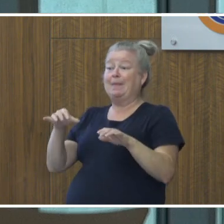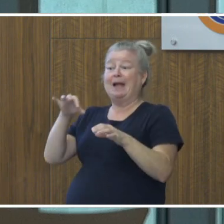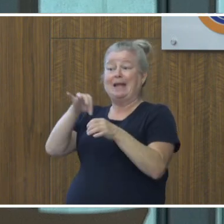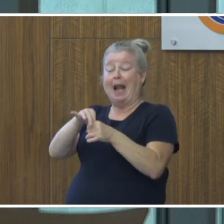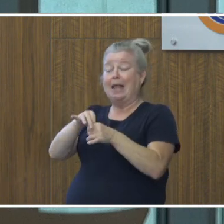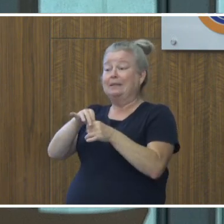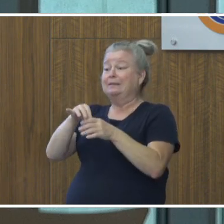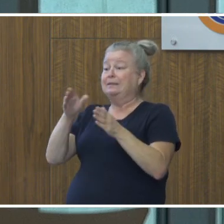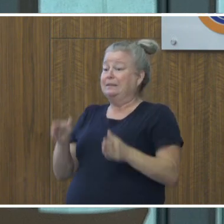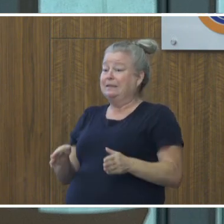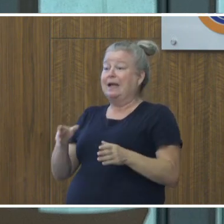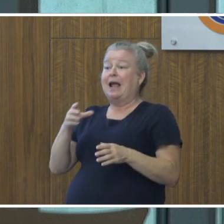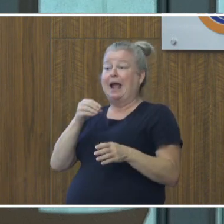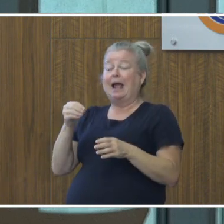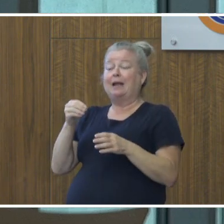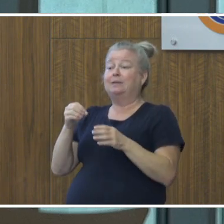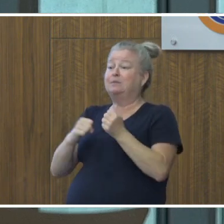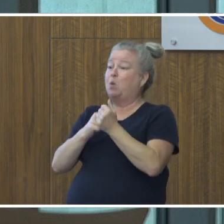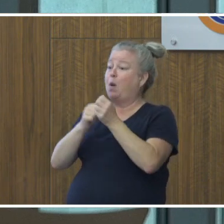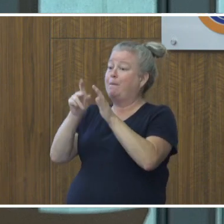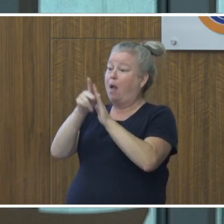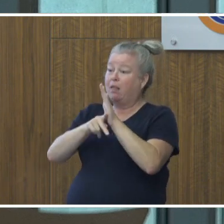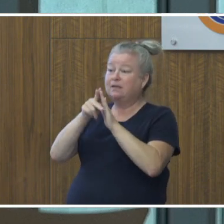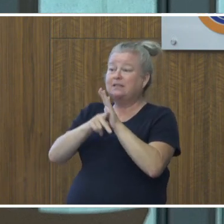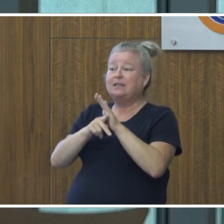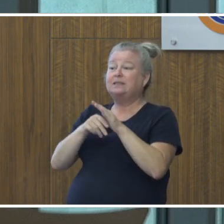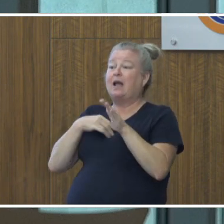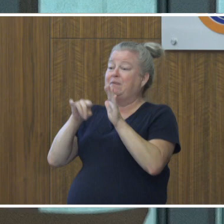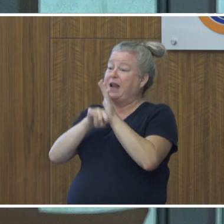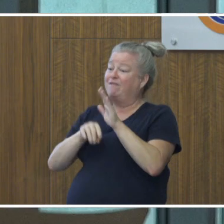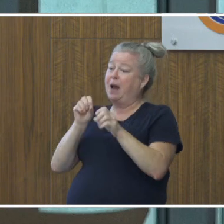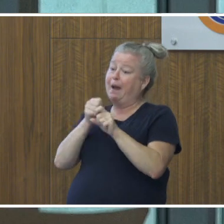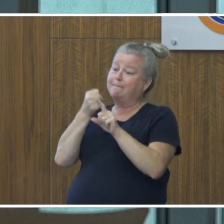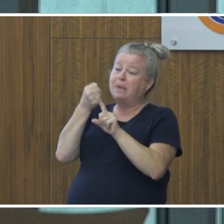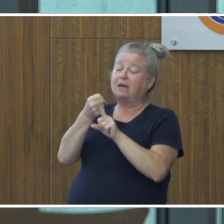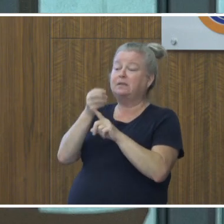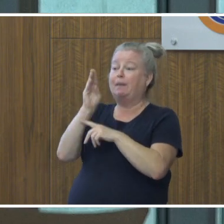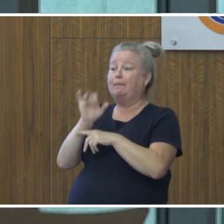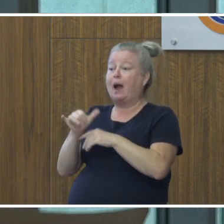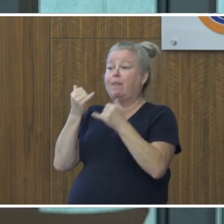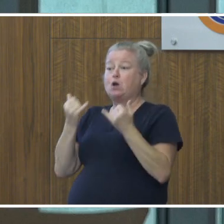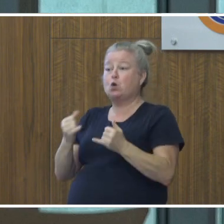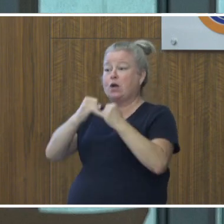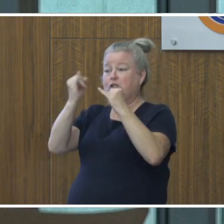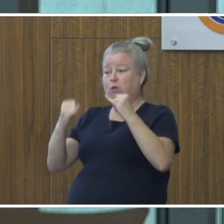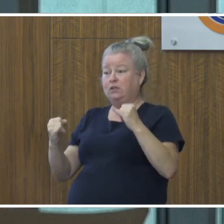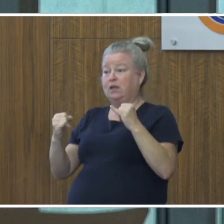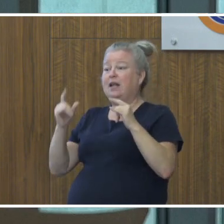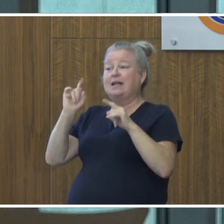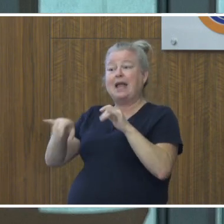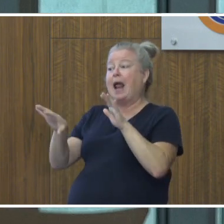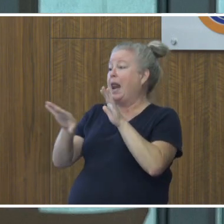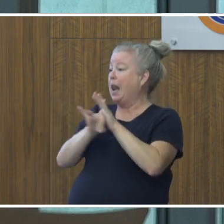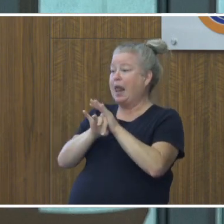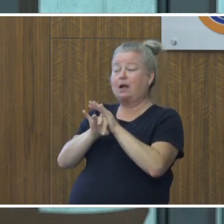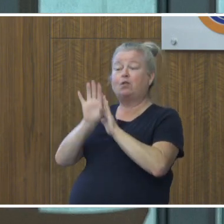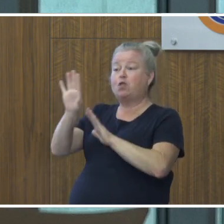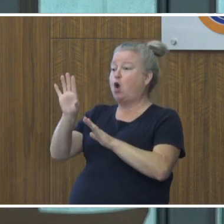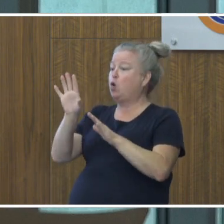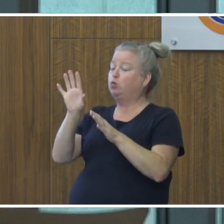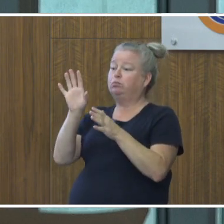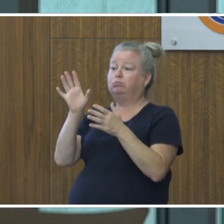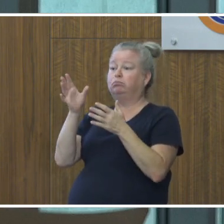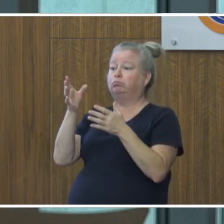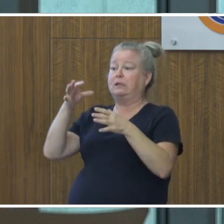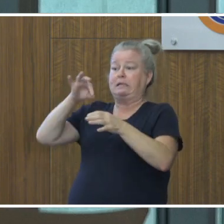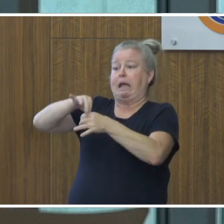been very negatively impacted by the current configuration of the district because they have been unable to elect candidates of choice. If you look at the candidates